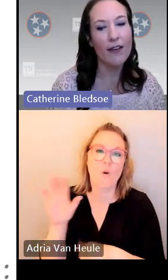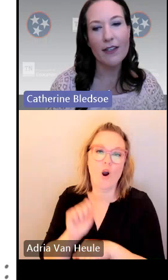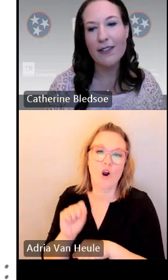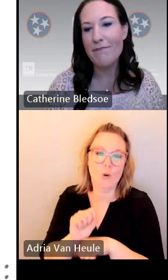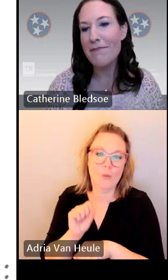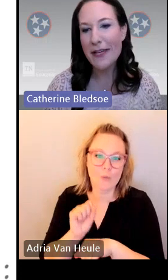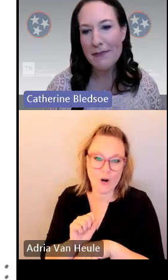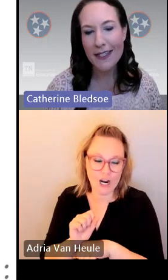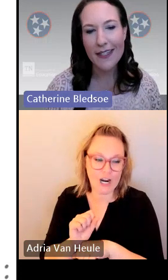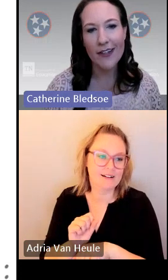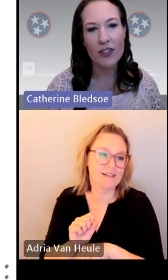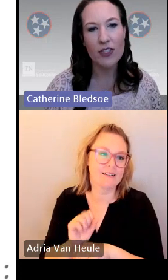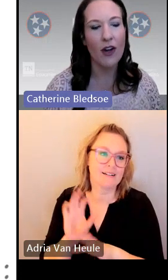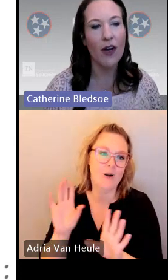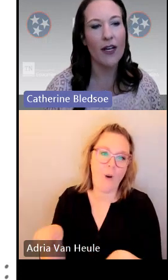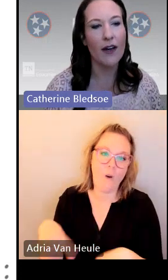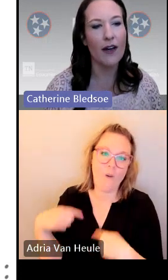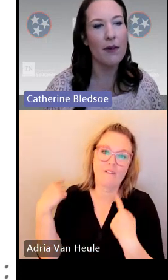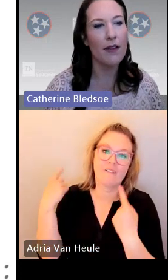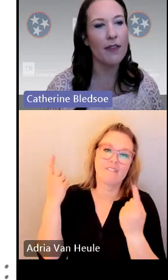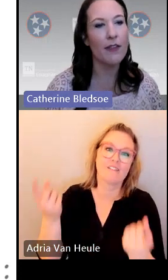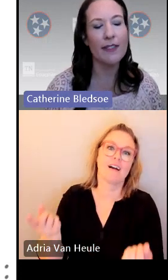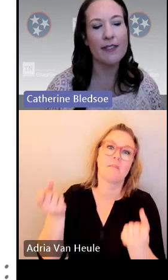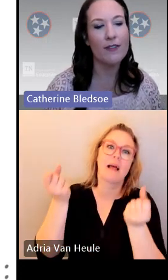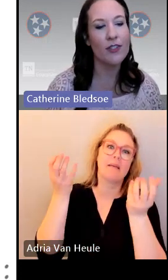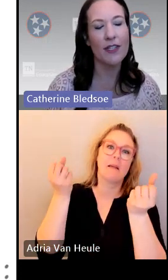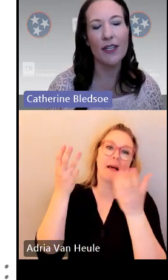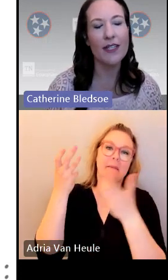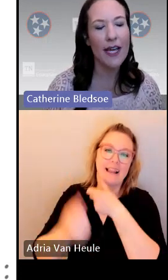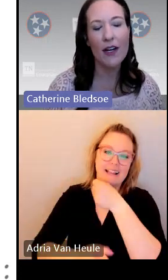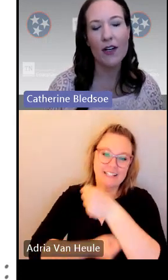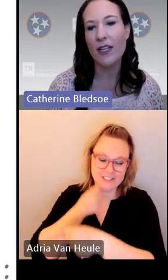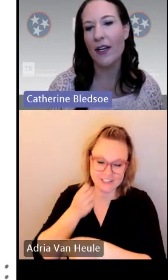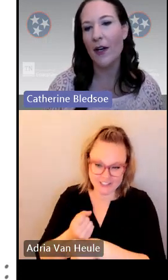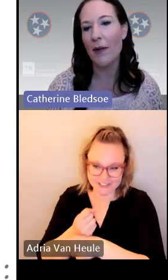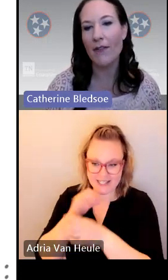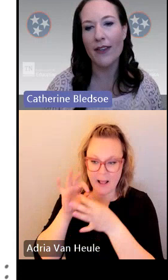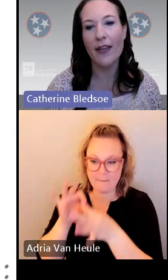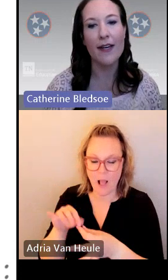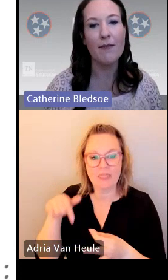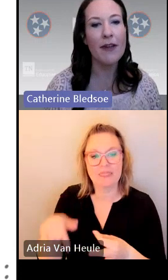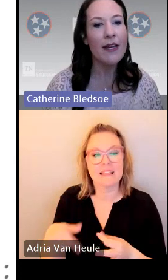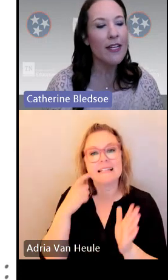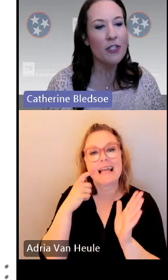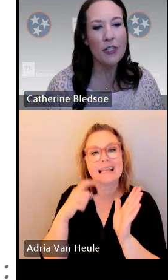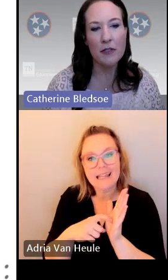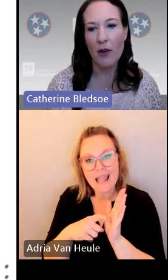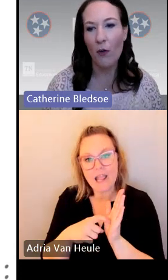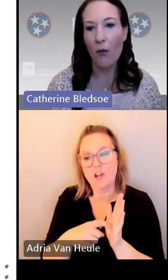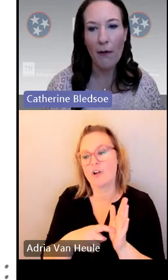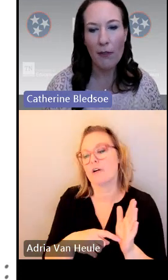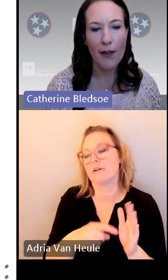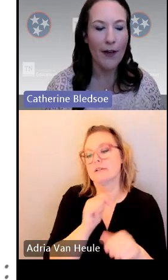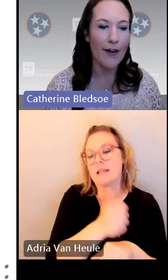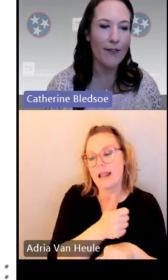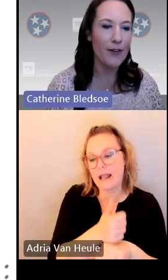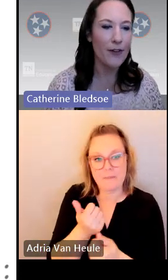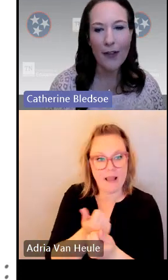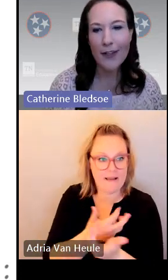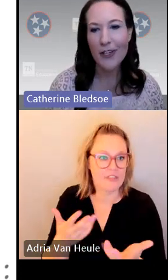over many, many years on this, just the indicator, setting up everything. She has been a